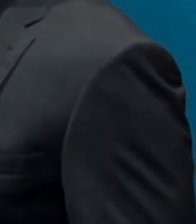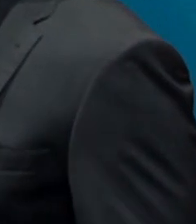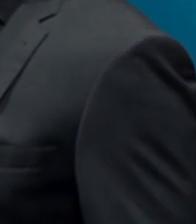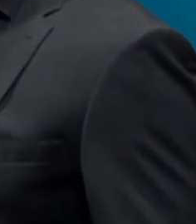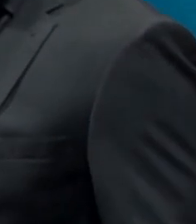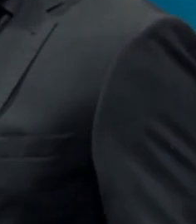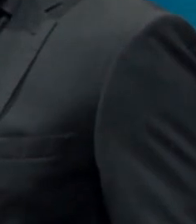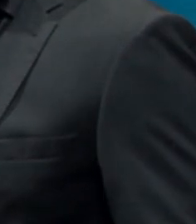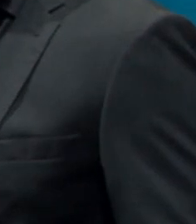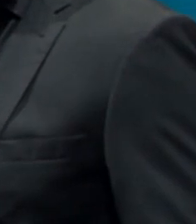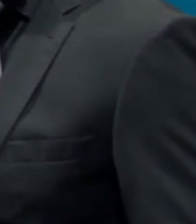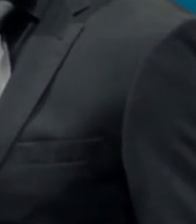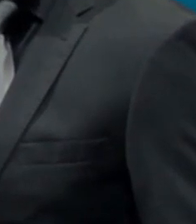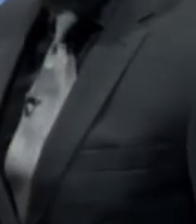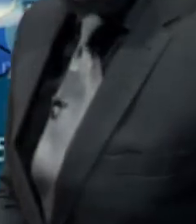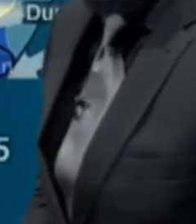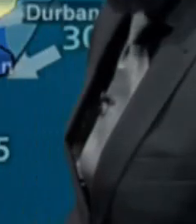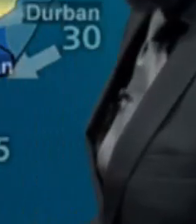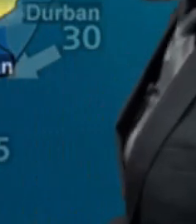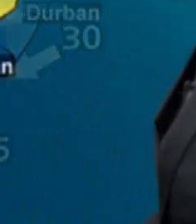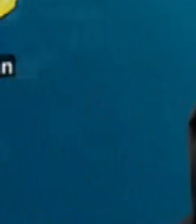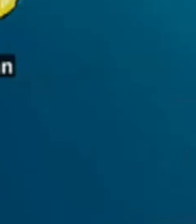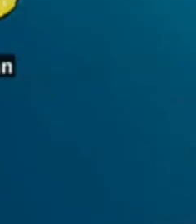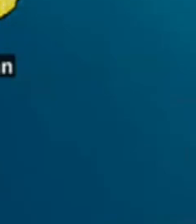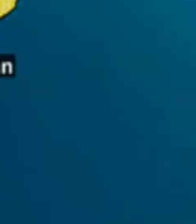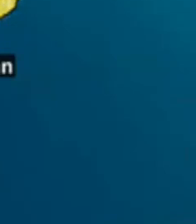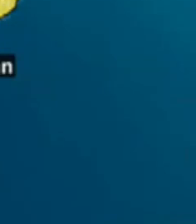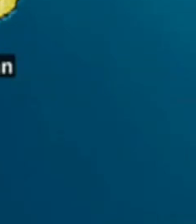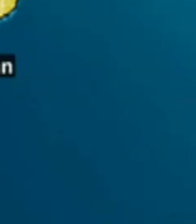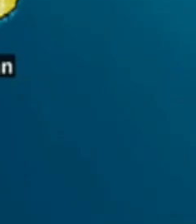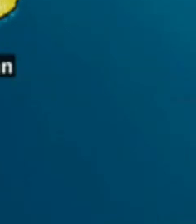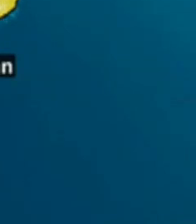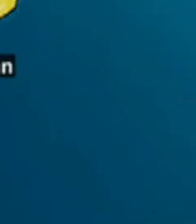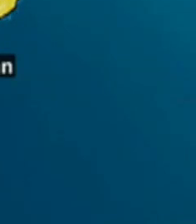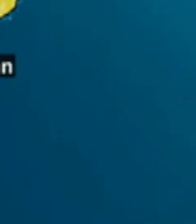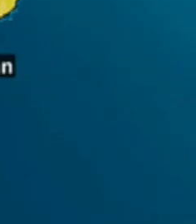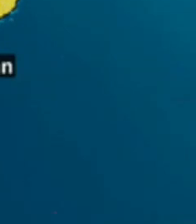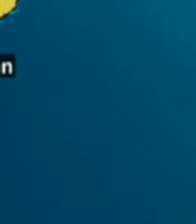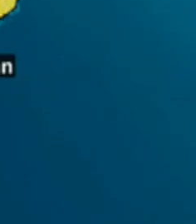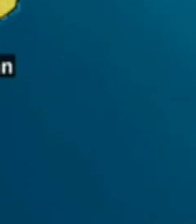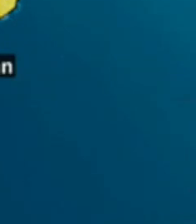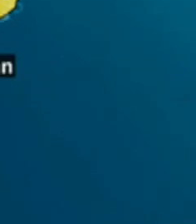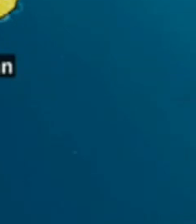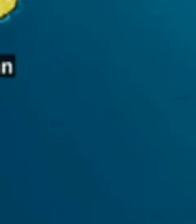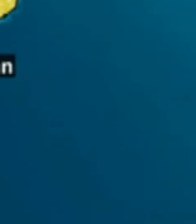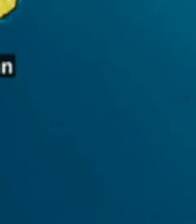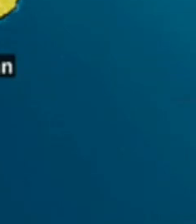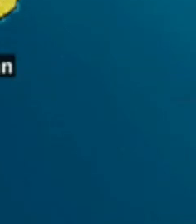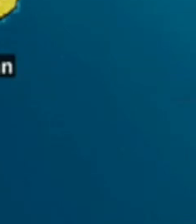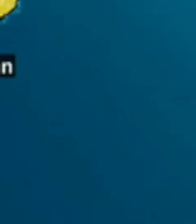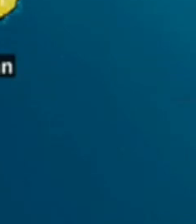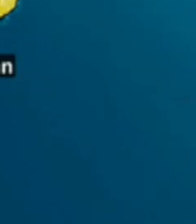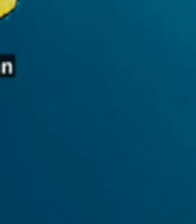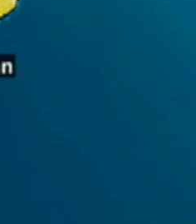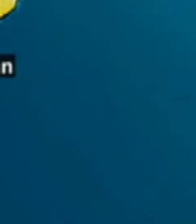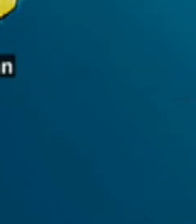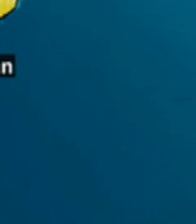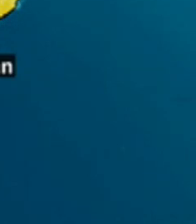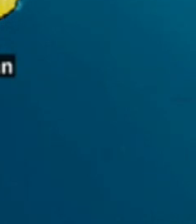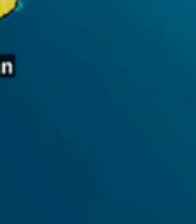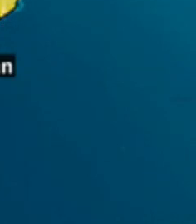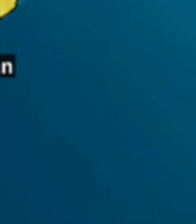pula tse beletseng ha re shebile hona ka haro kapa ba burablipi ba tse tlhokomedisa hore hona ka haro kwa Natala petro tsana mle le boholo ba Gauteng o tla fitla hona ka